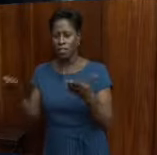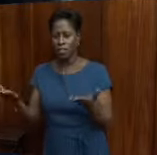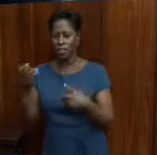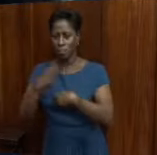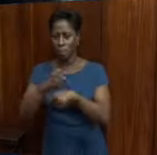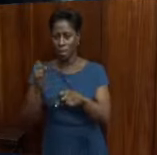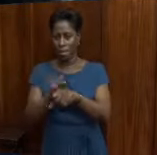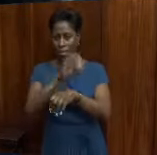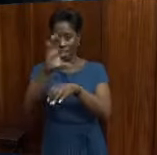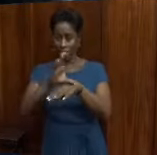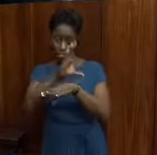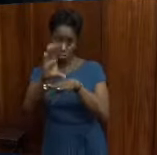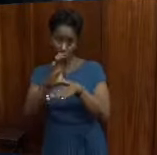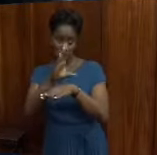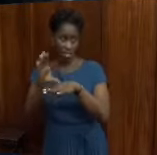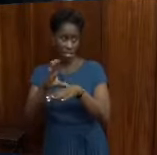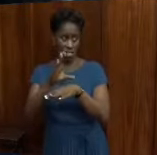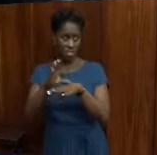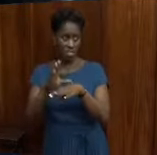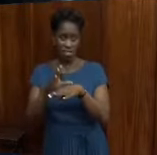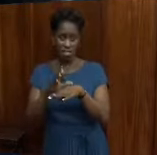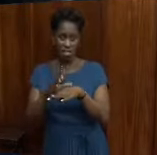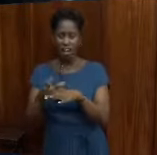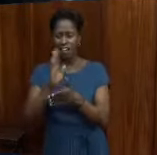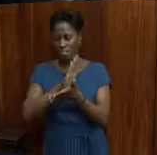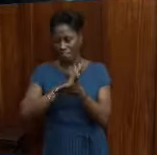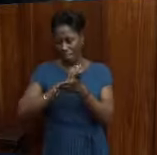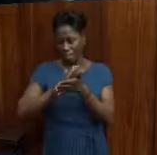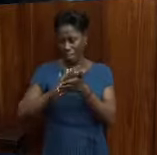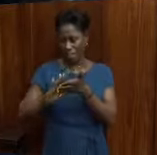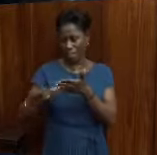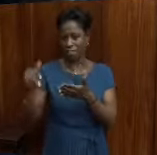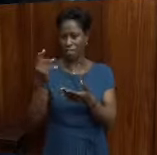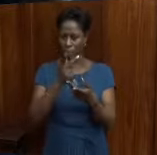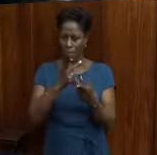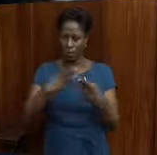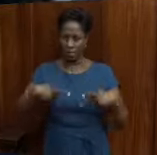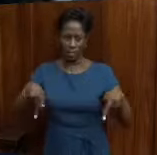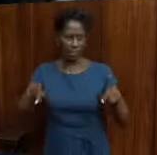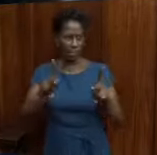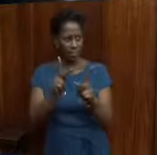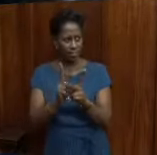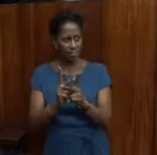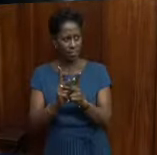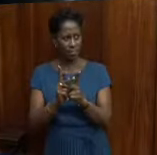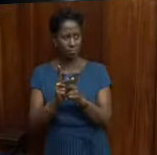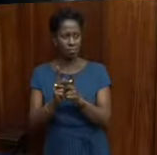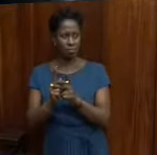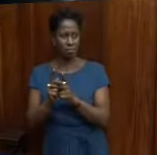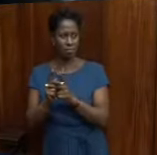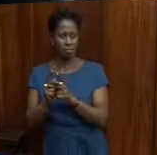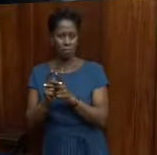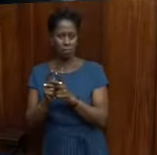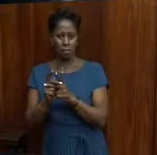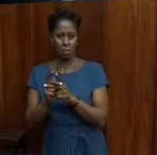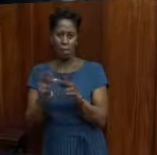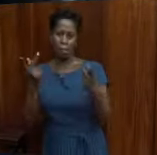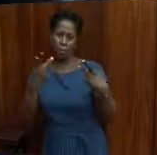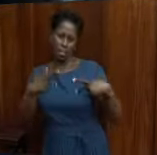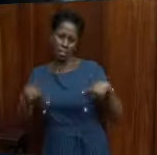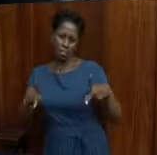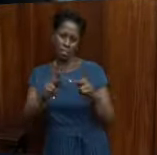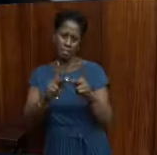a vibrant, resilient, and smart heritage city that is socially inclusive and provides accessible recreational space